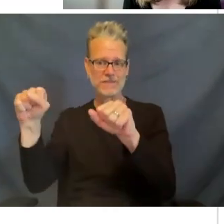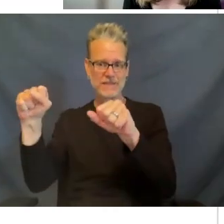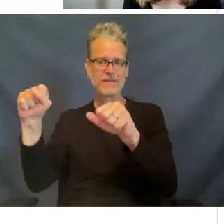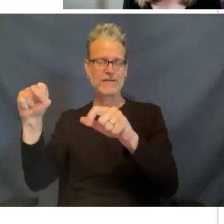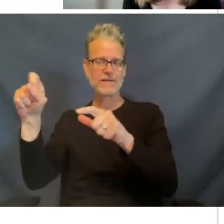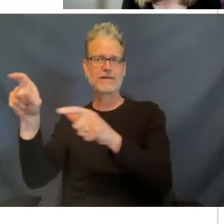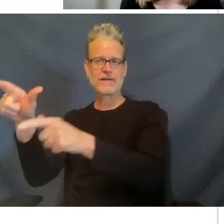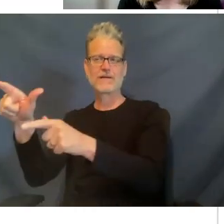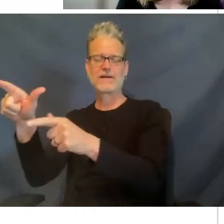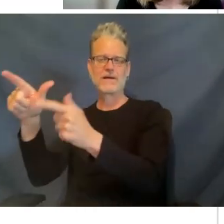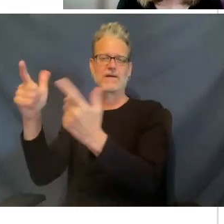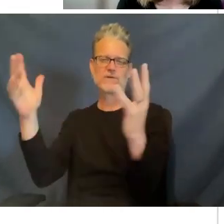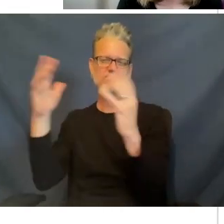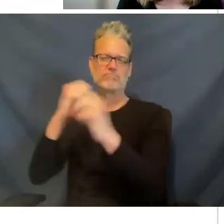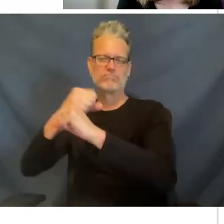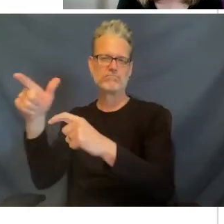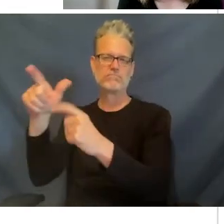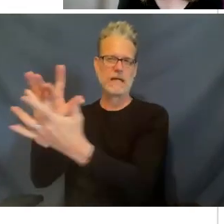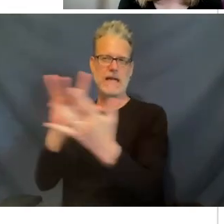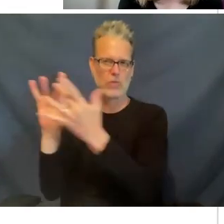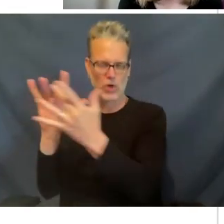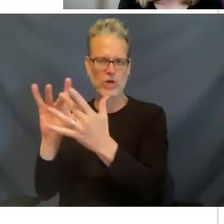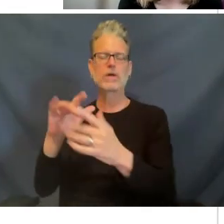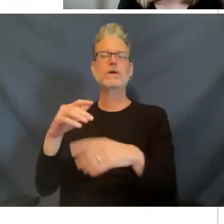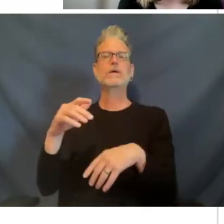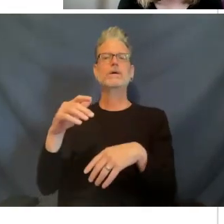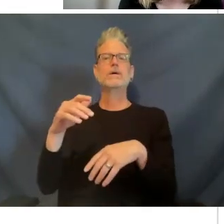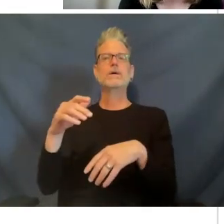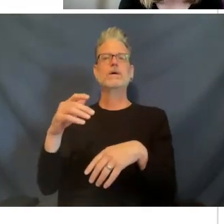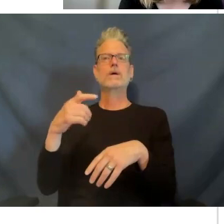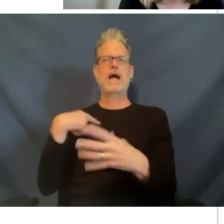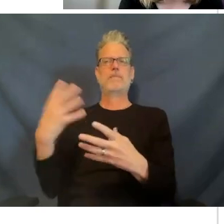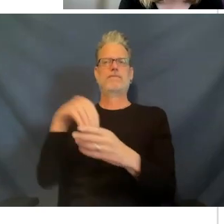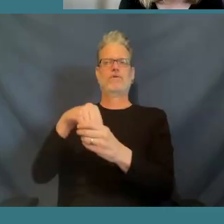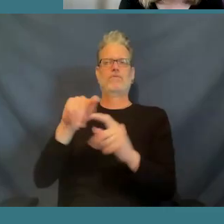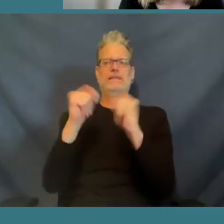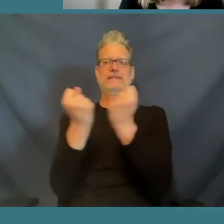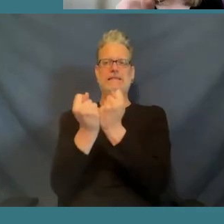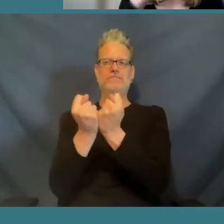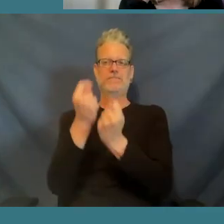and Training Center, and I'm part of the team behind today's webinar.